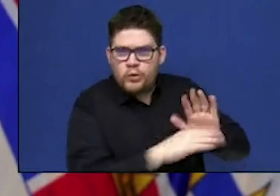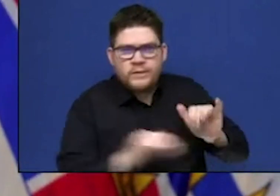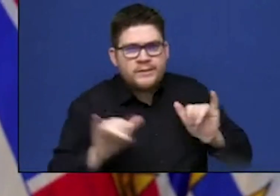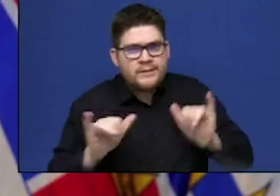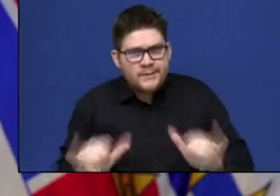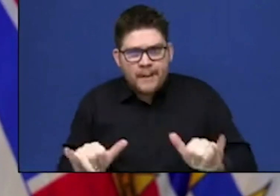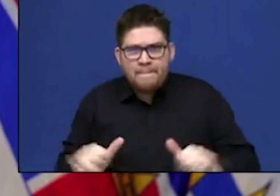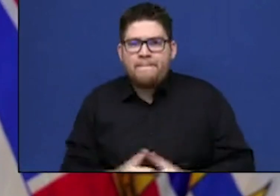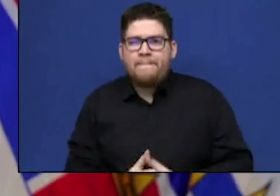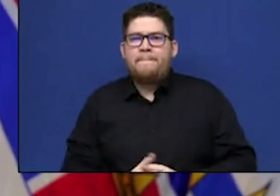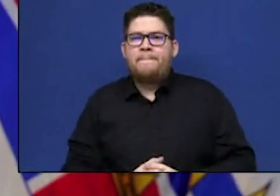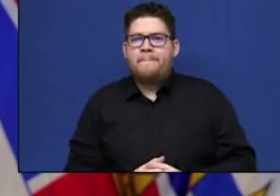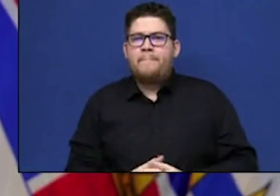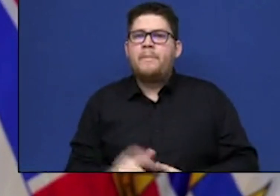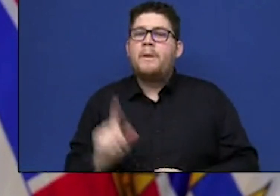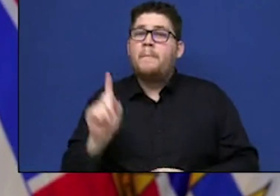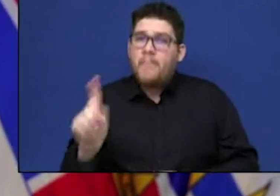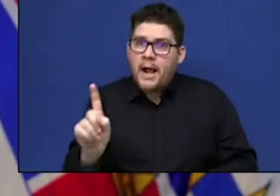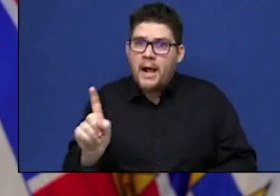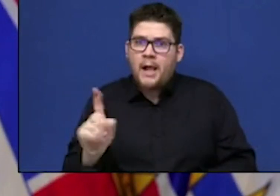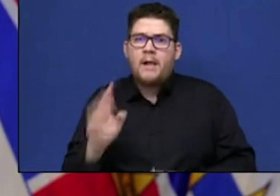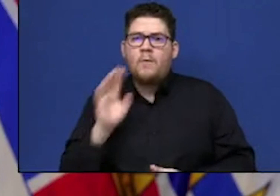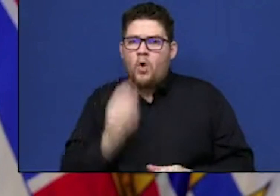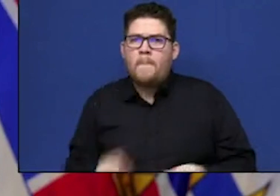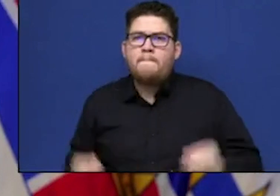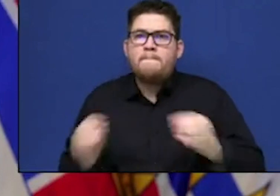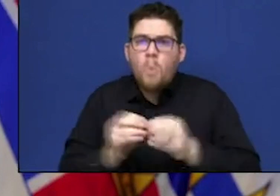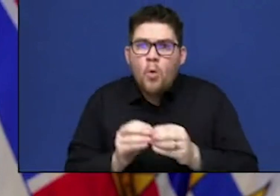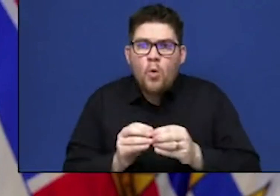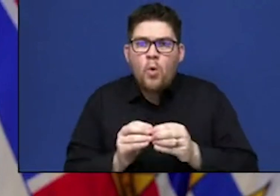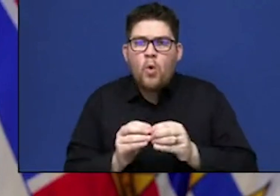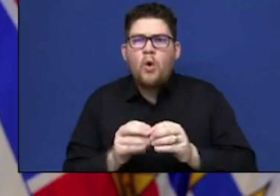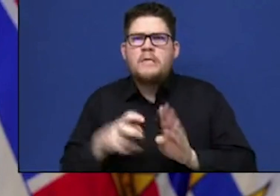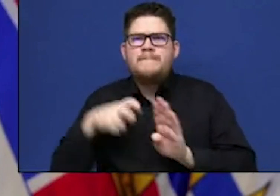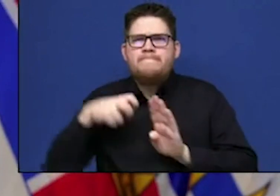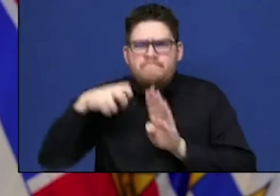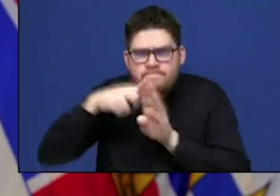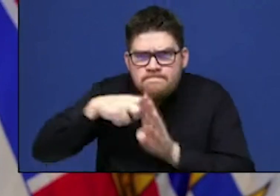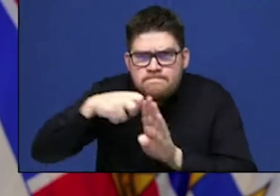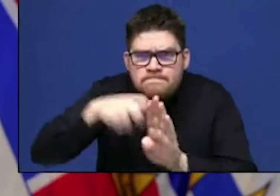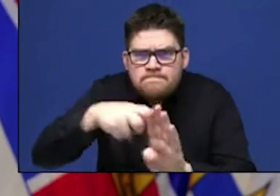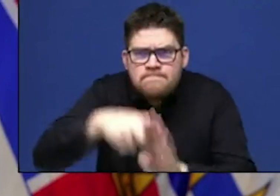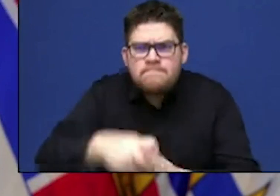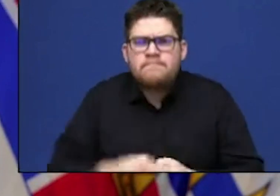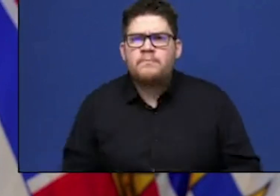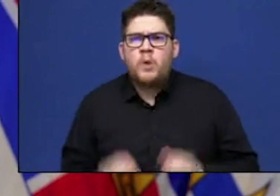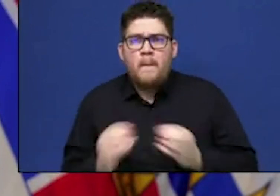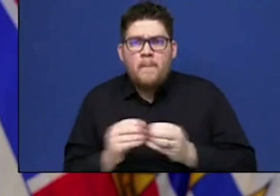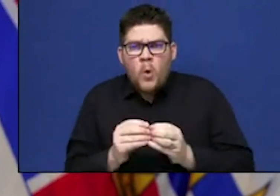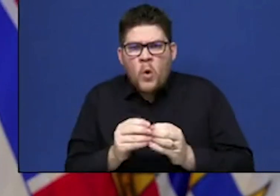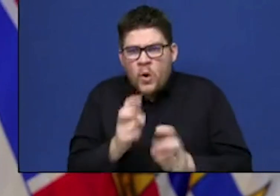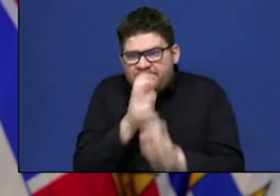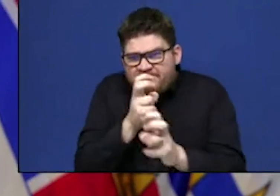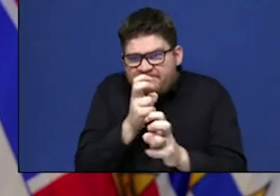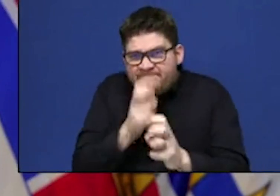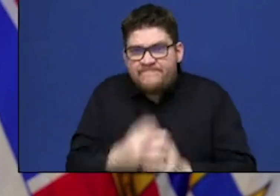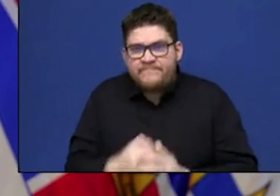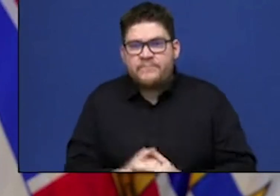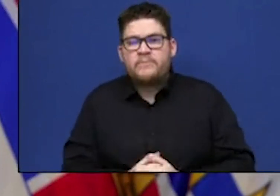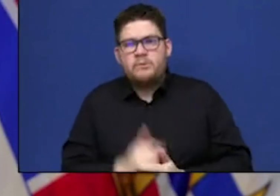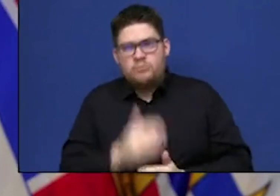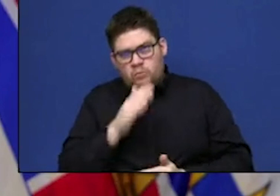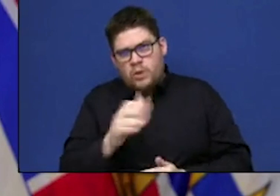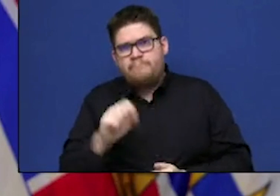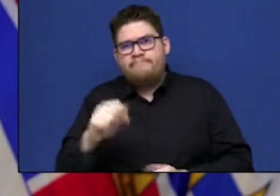way to communities, we're now seeing the impact of that. And so I am appealing to everybody, you should